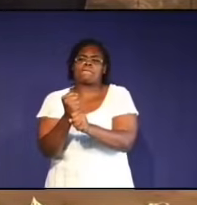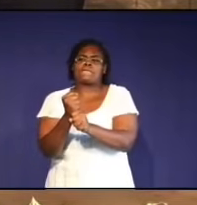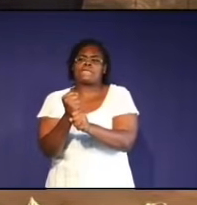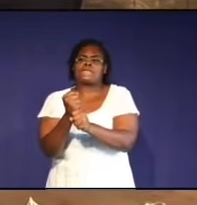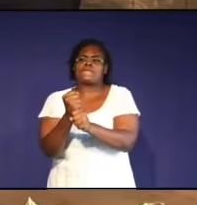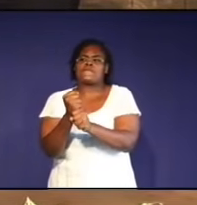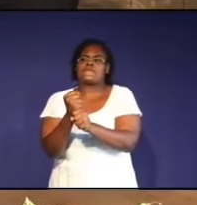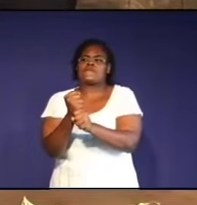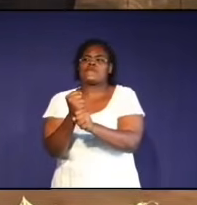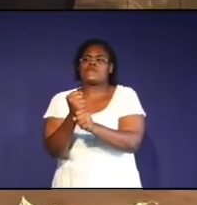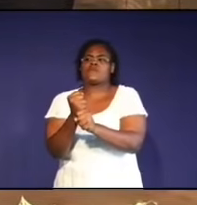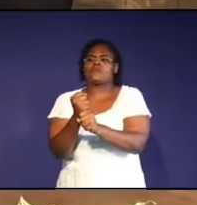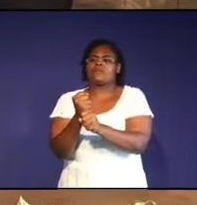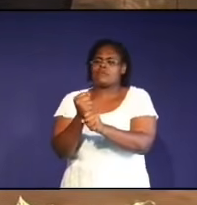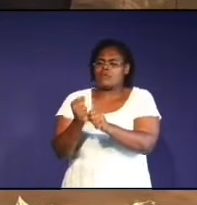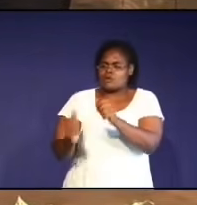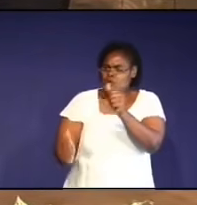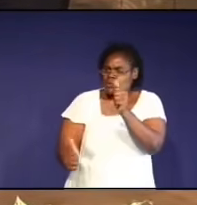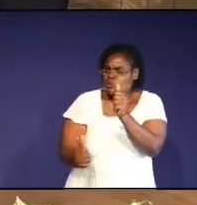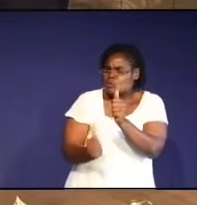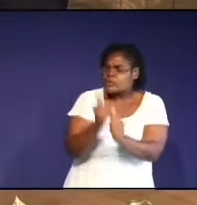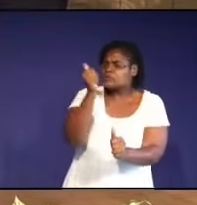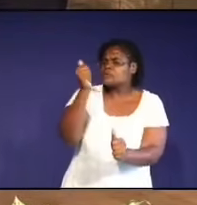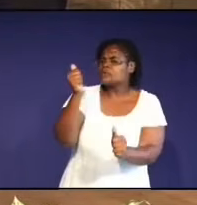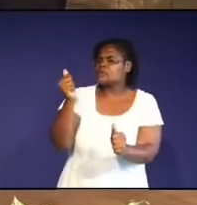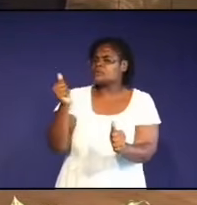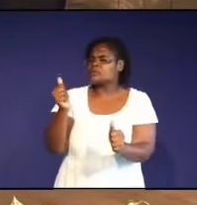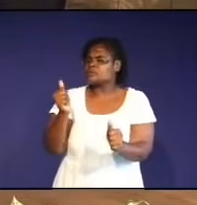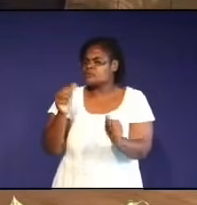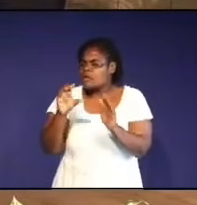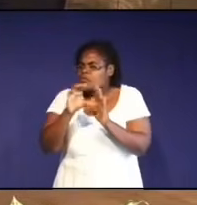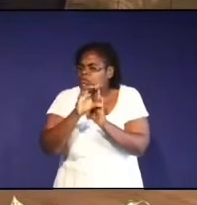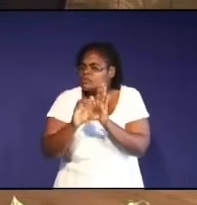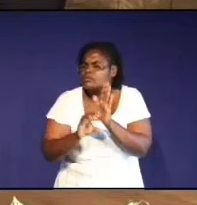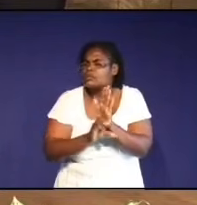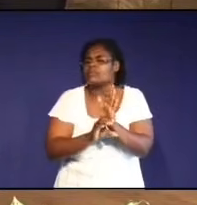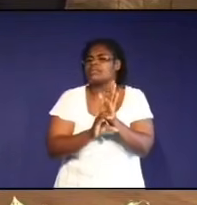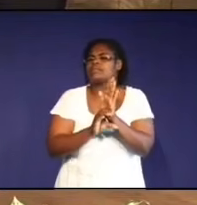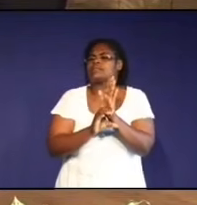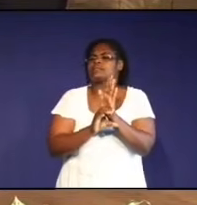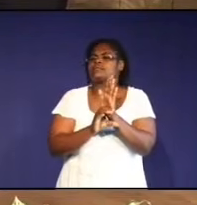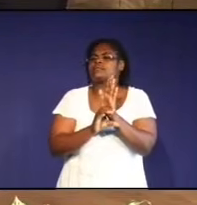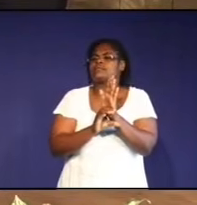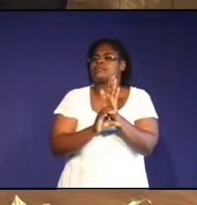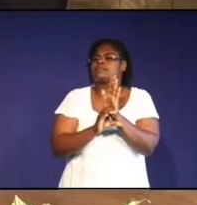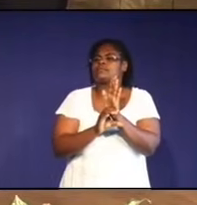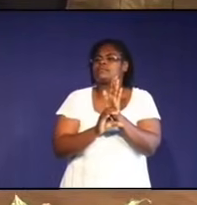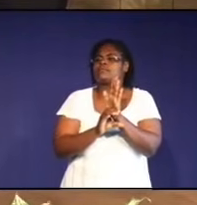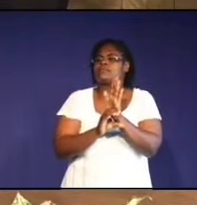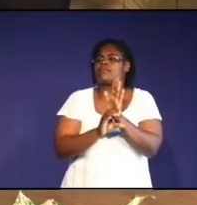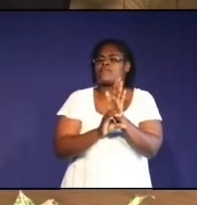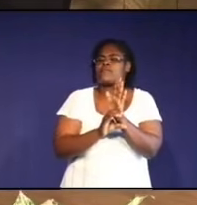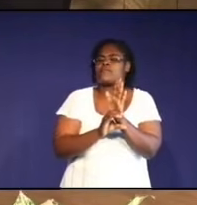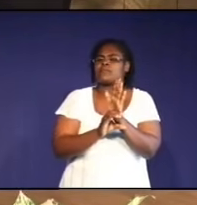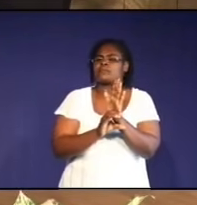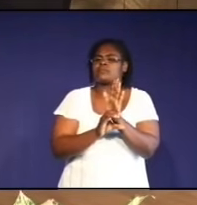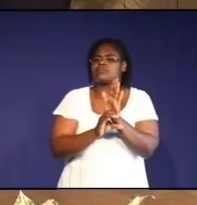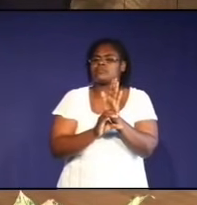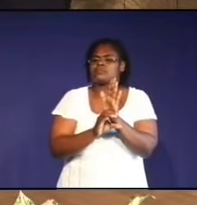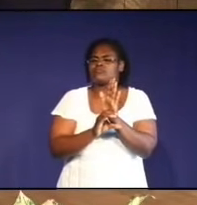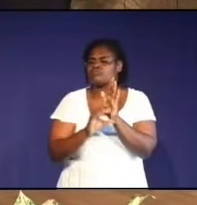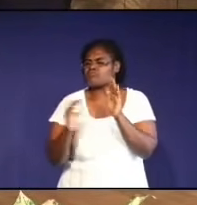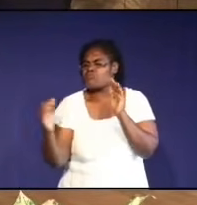Well, God, which of your commandments could